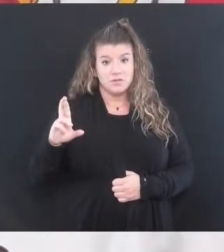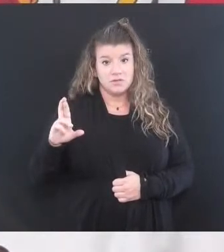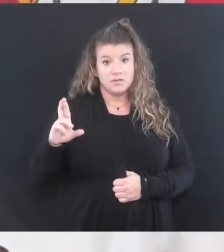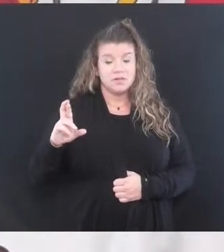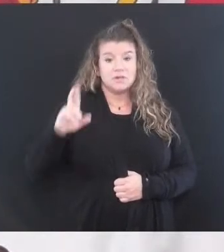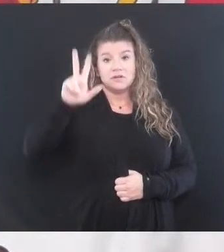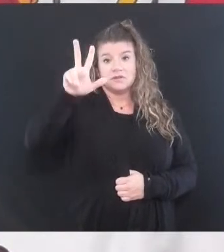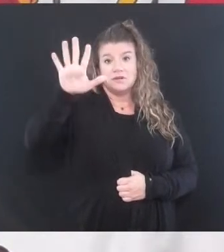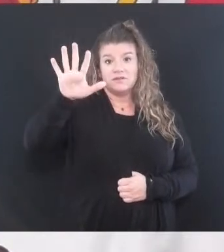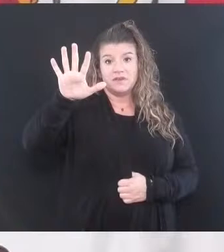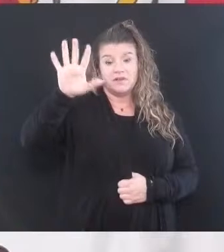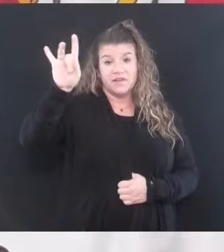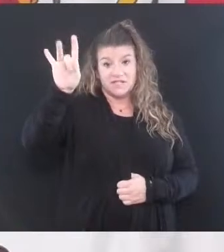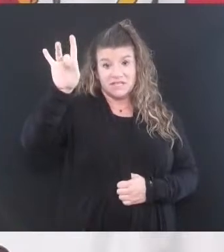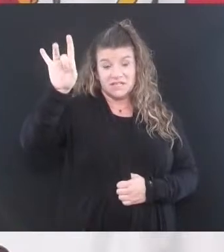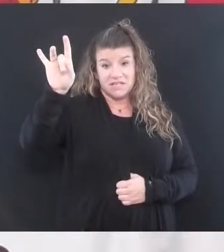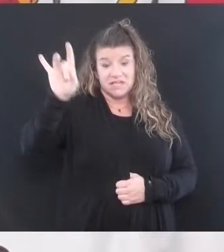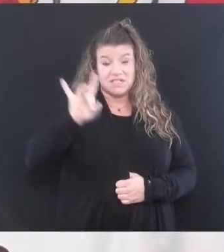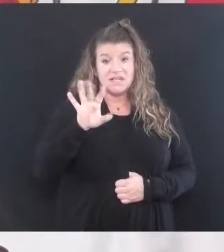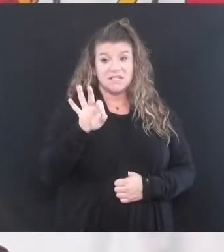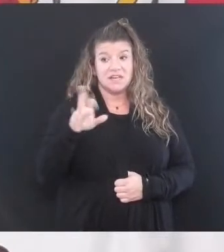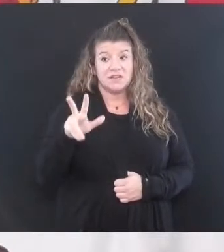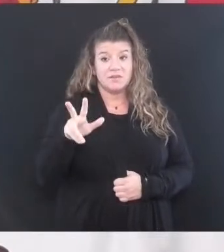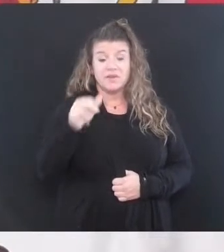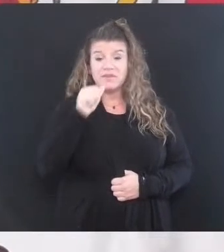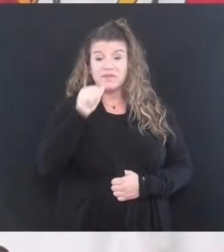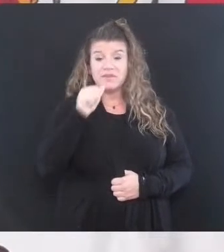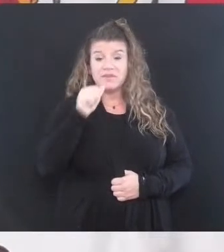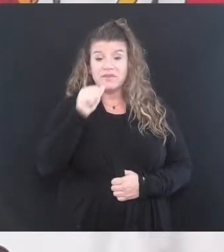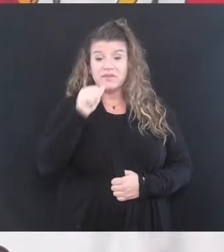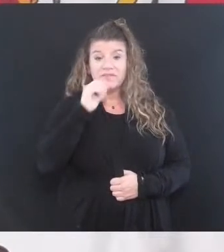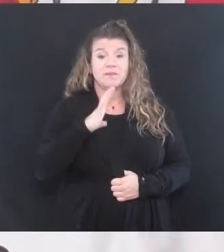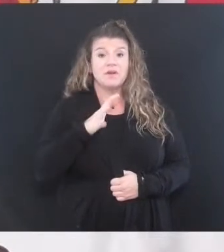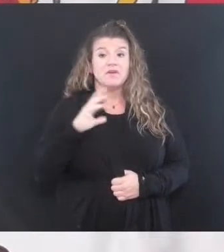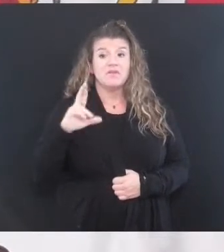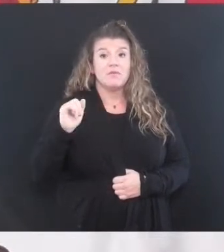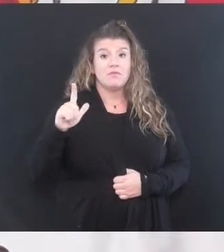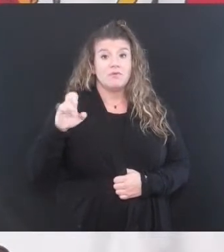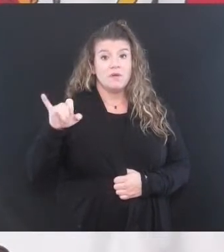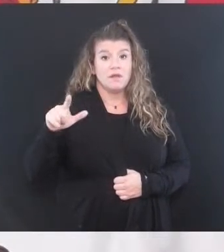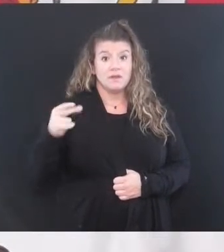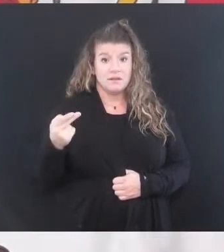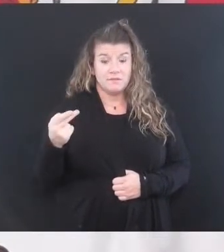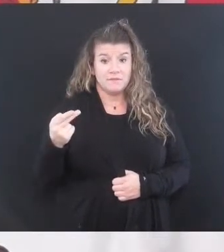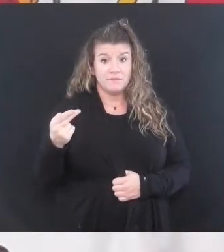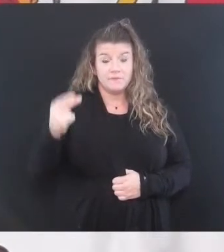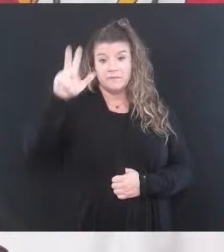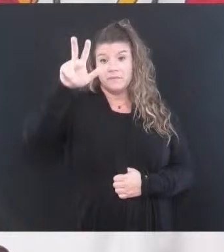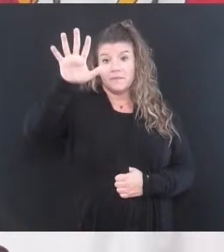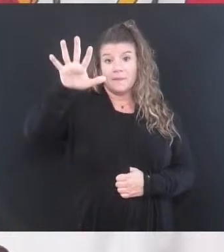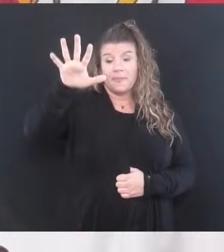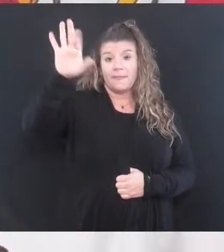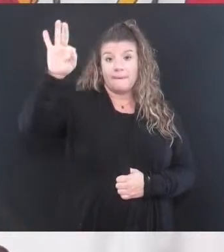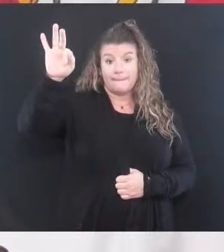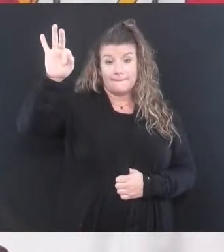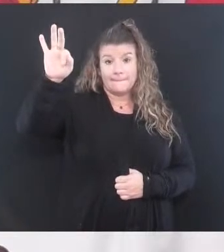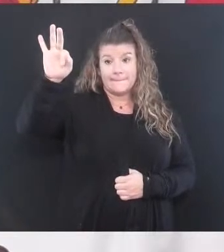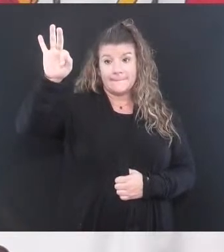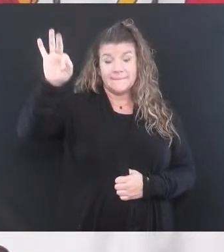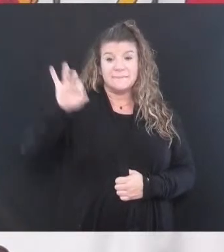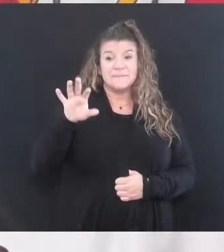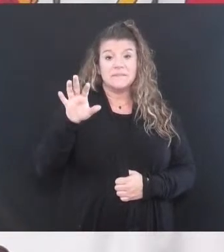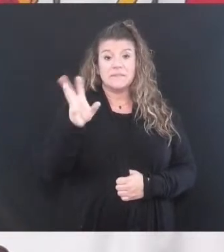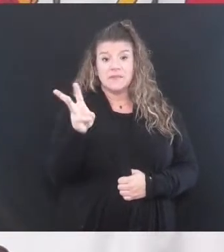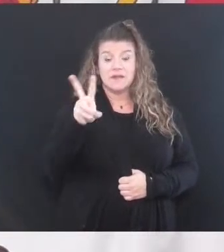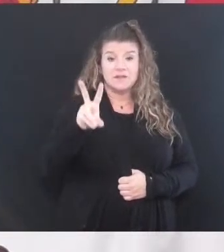The 3,518th death of a 93-year-old female from Raleigh County. The 3,519th death of a